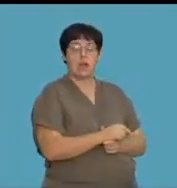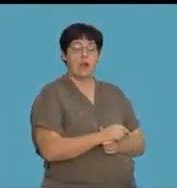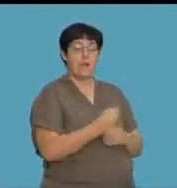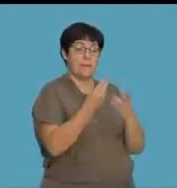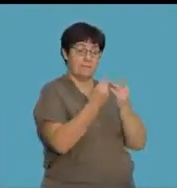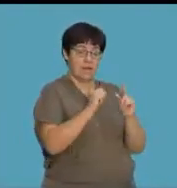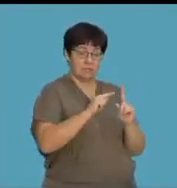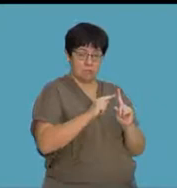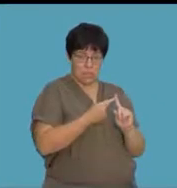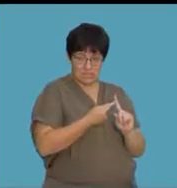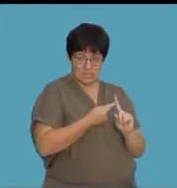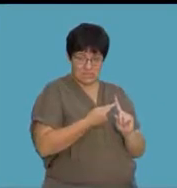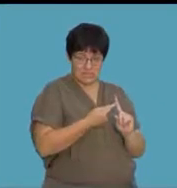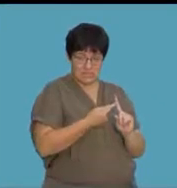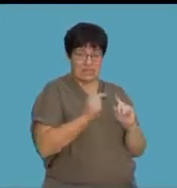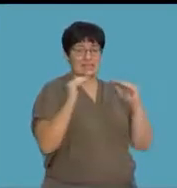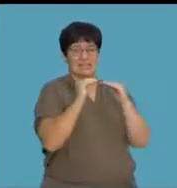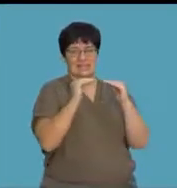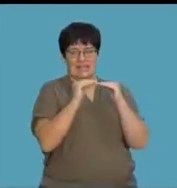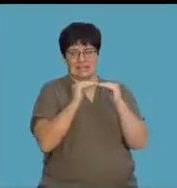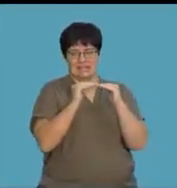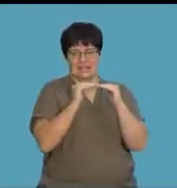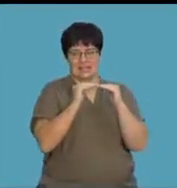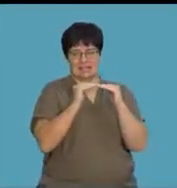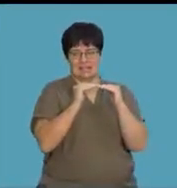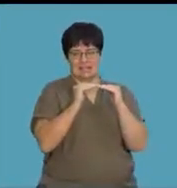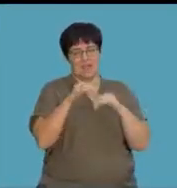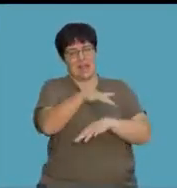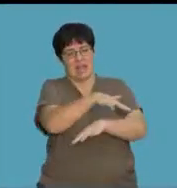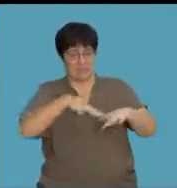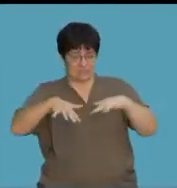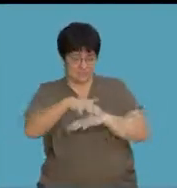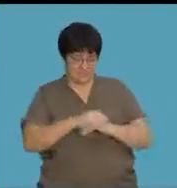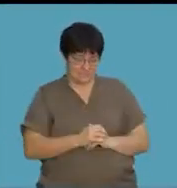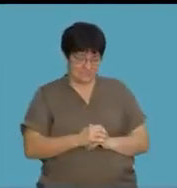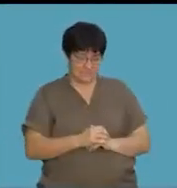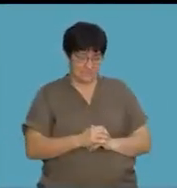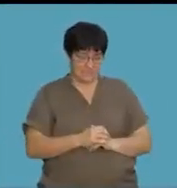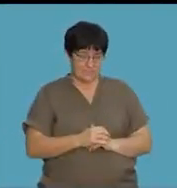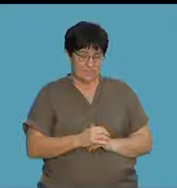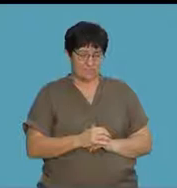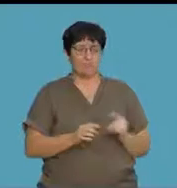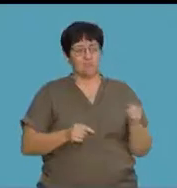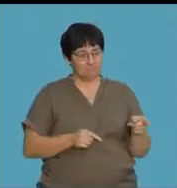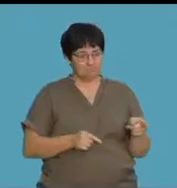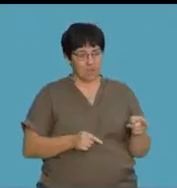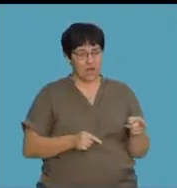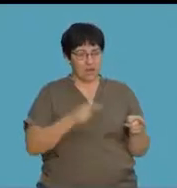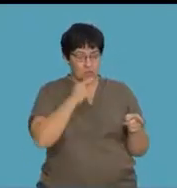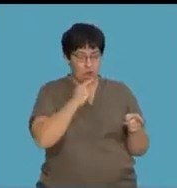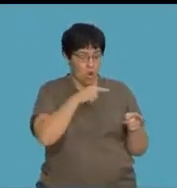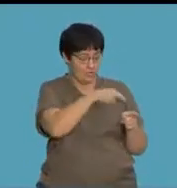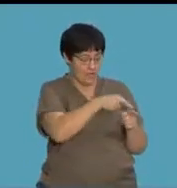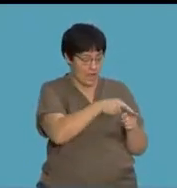melting point under standard condition. So we are saying that a given solid material or substance